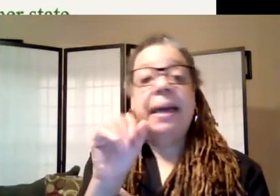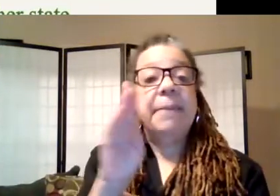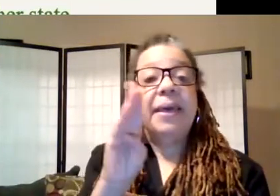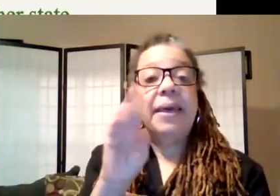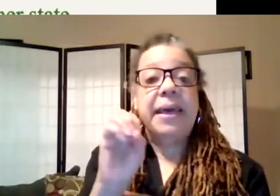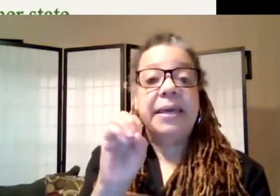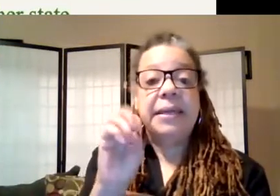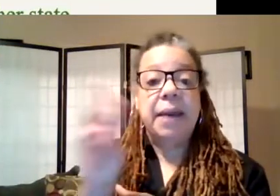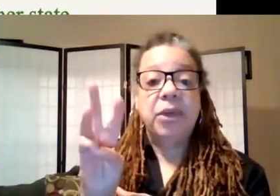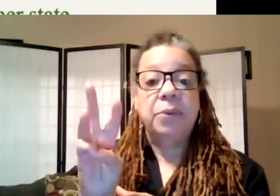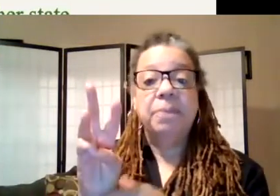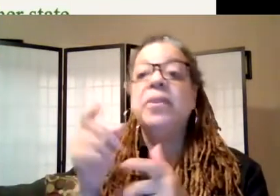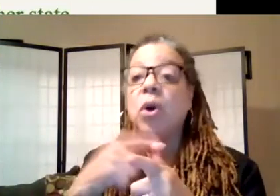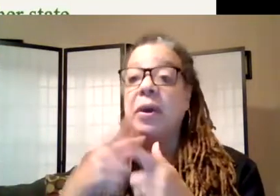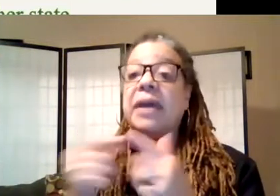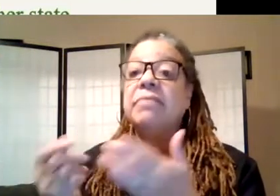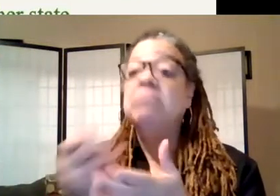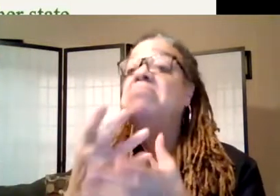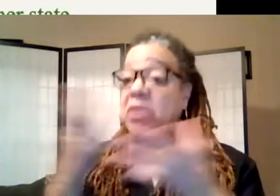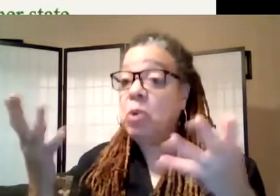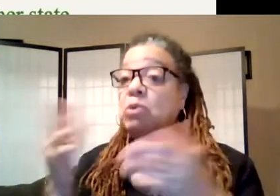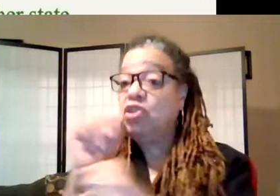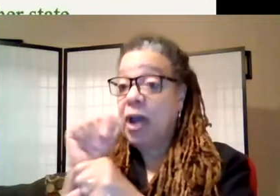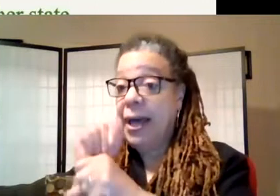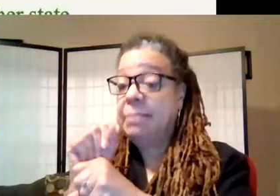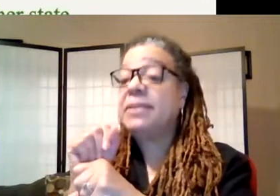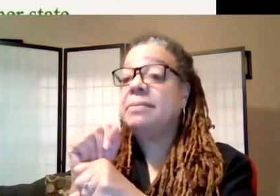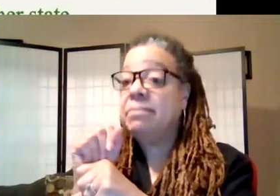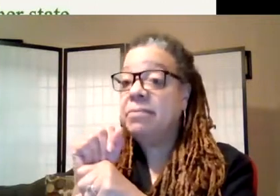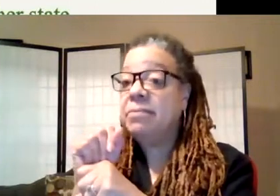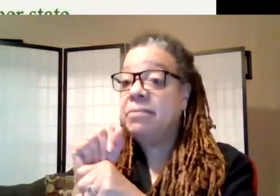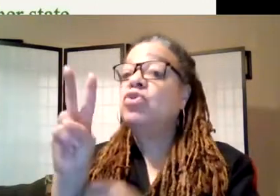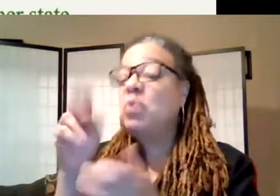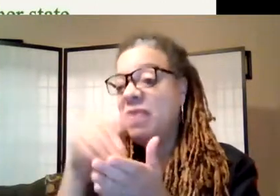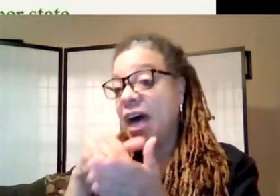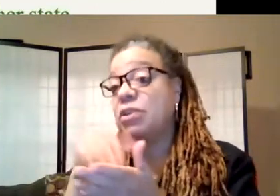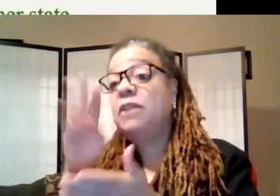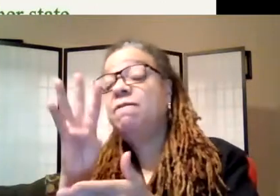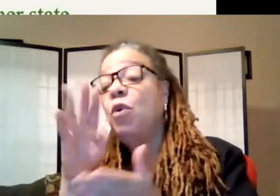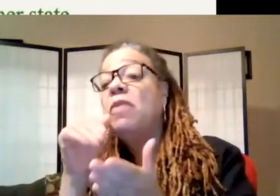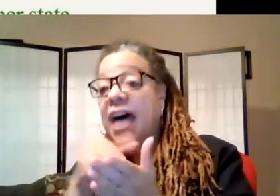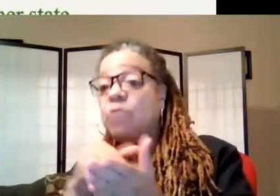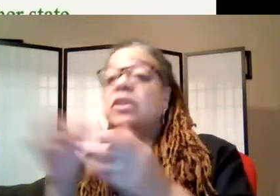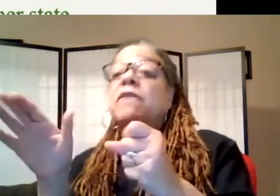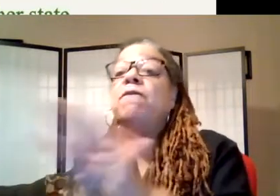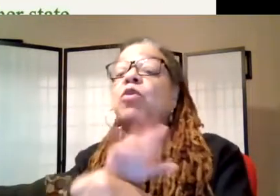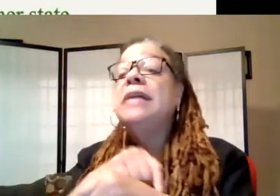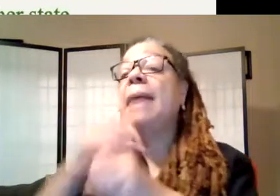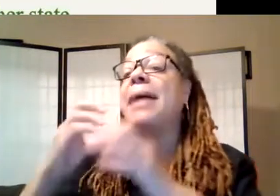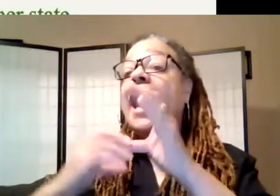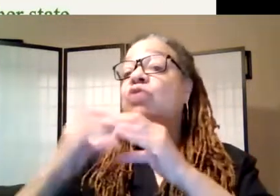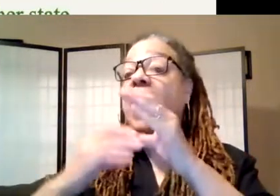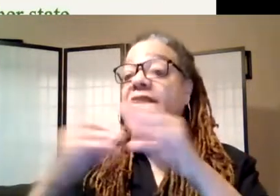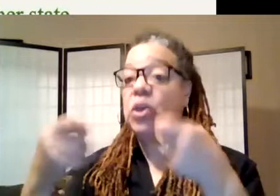going to receive a substantial amount of those jobs, translating to 2,000 to 4,000 increase in full-time contractor